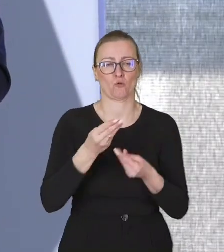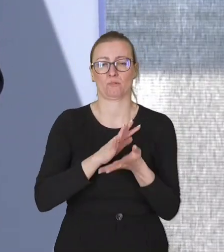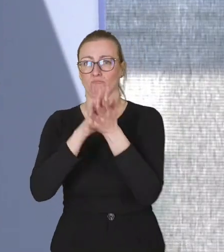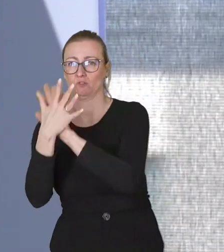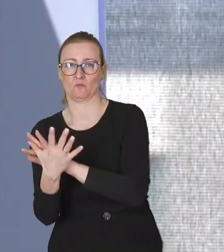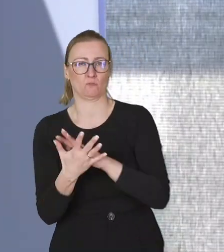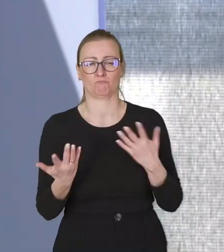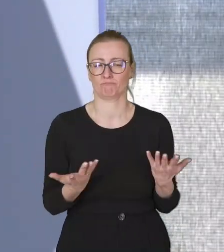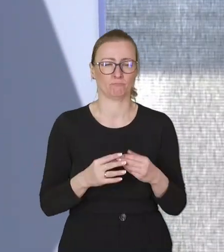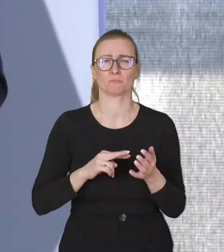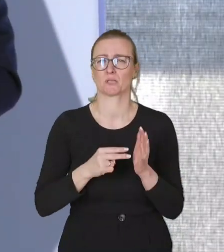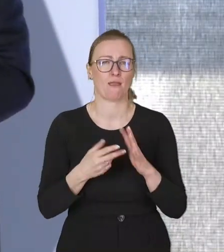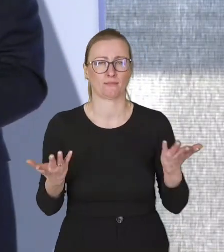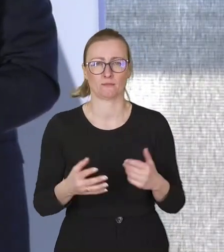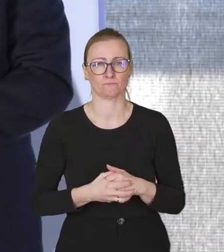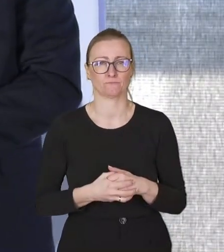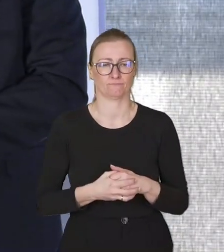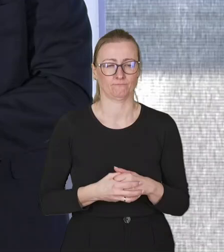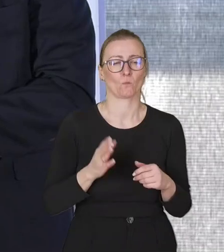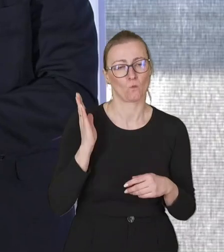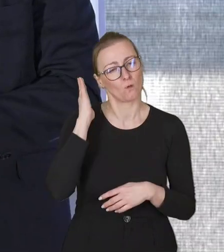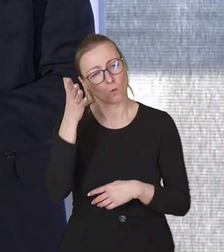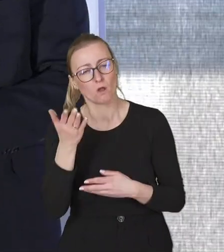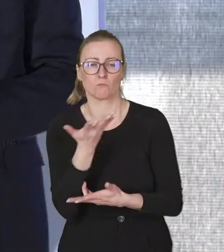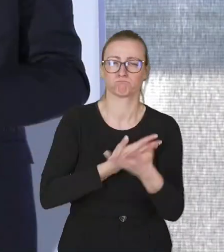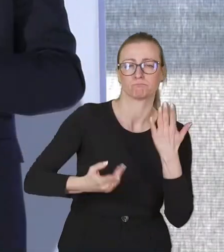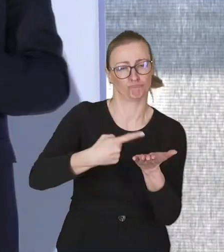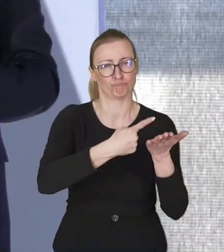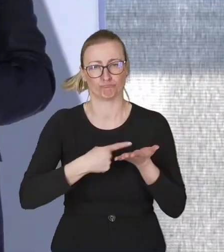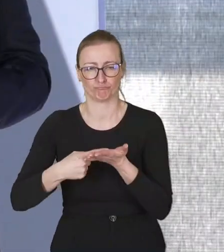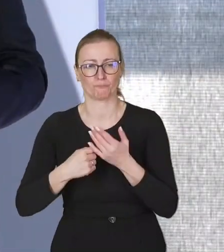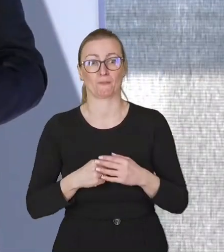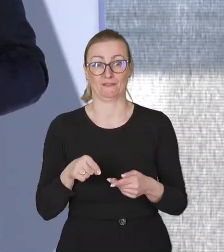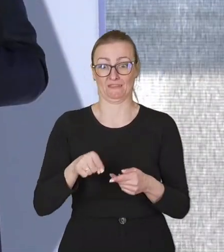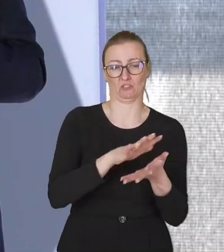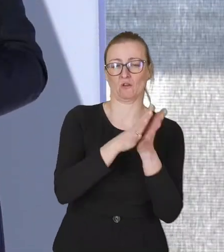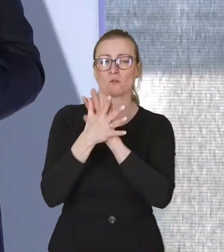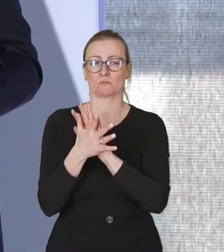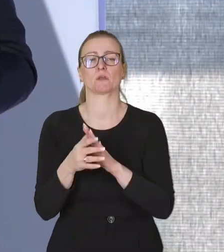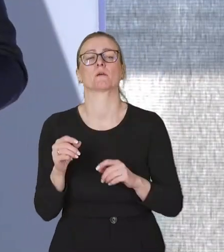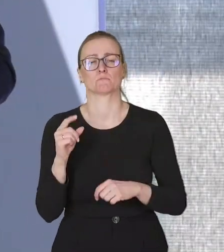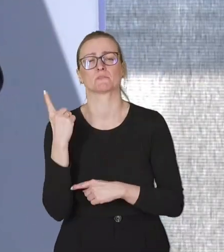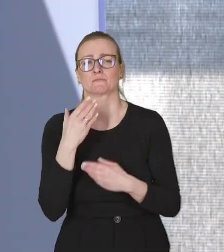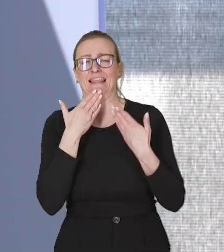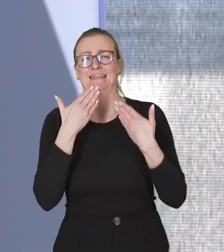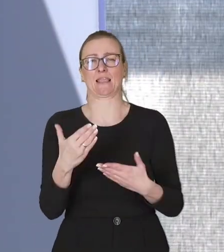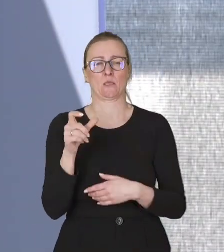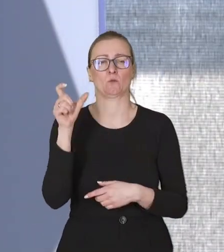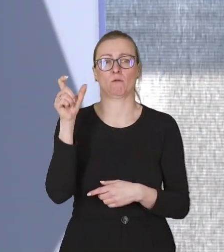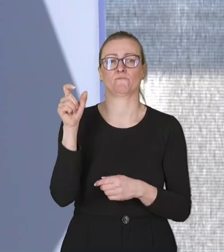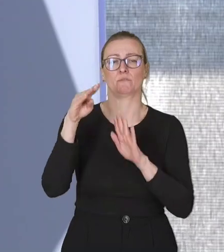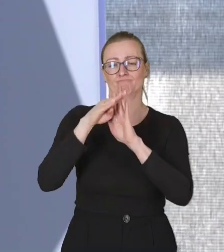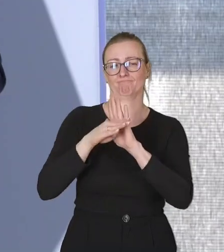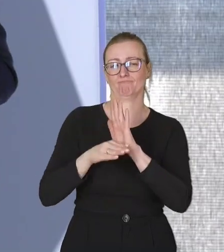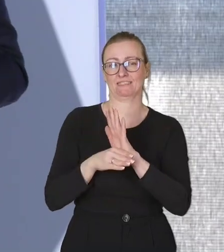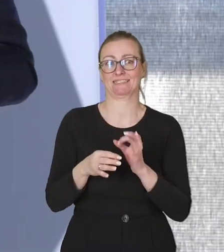transformation driven by the EU digital strategy. The idea is to use as much as possible